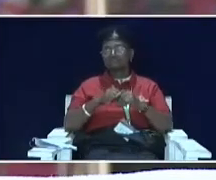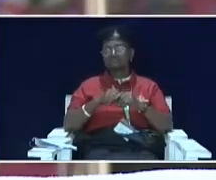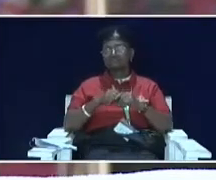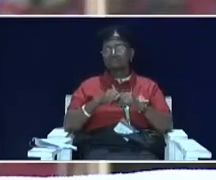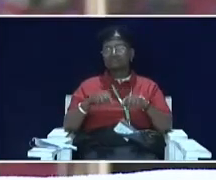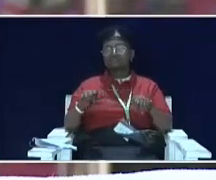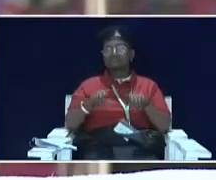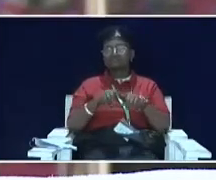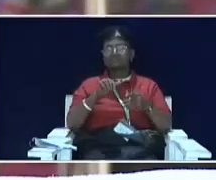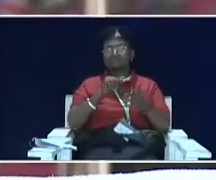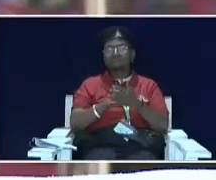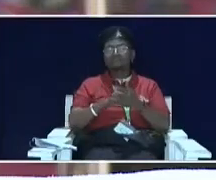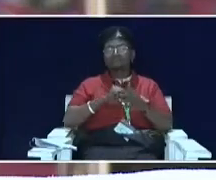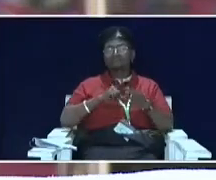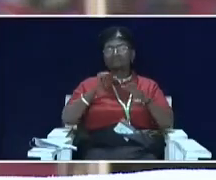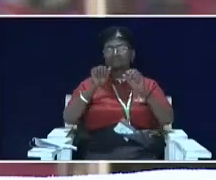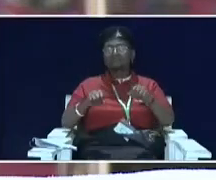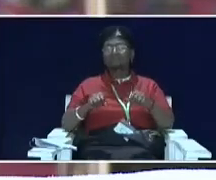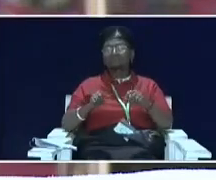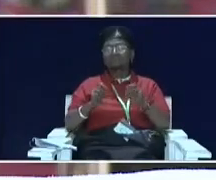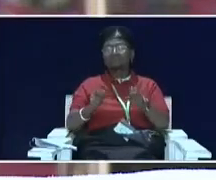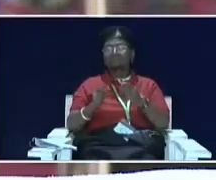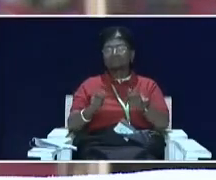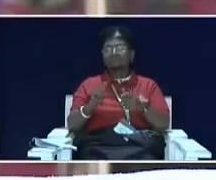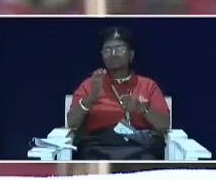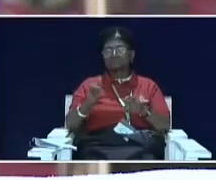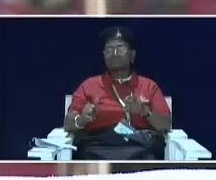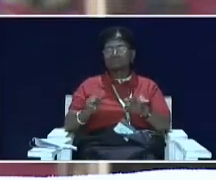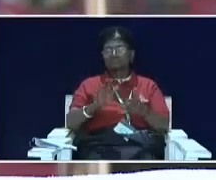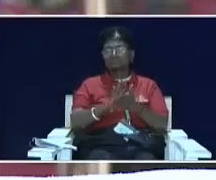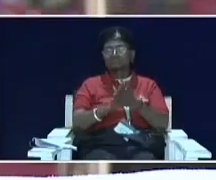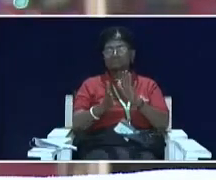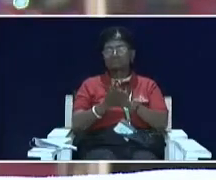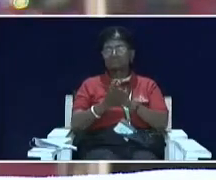So that I can quickly become